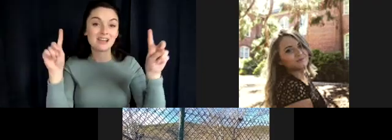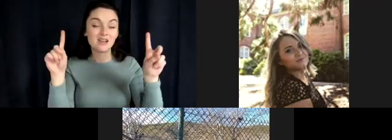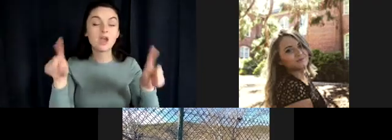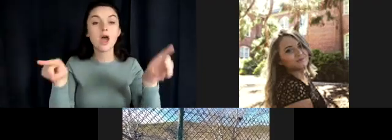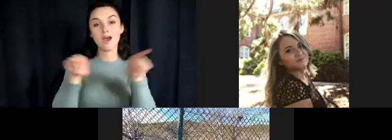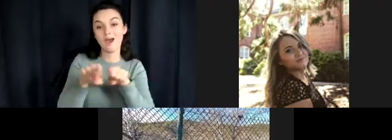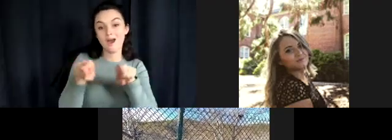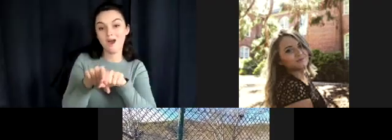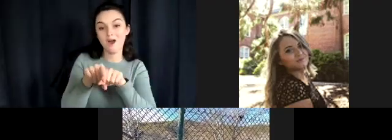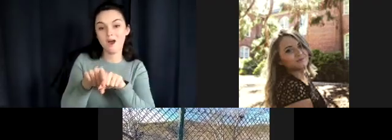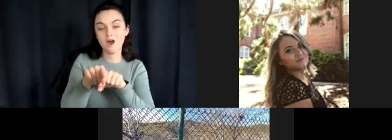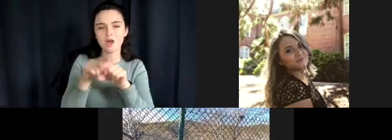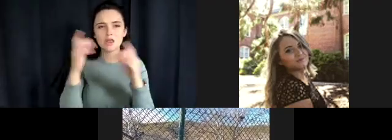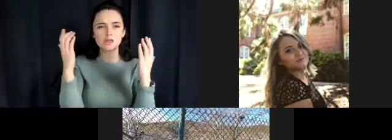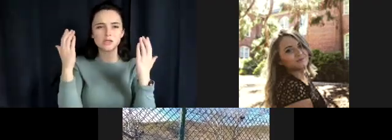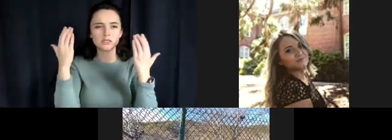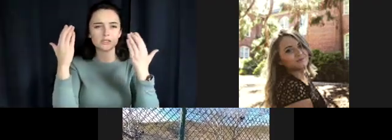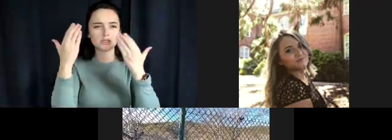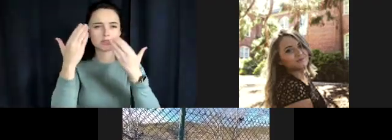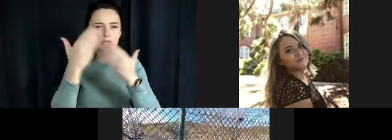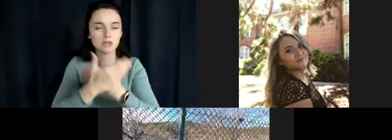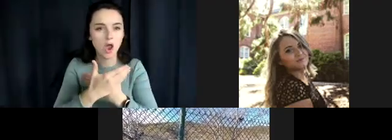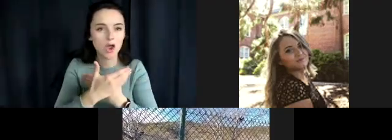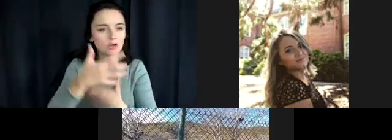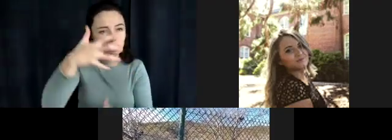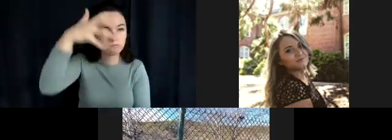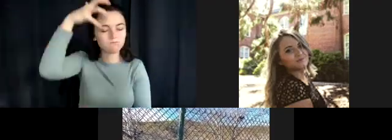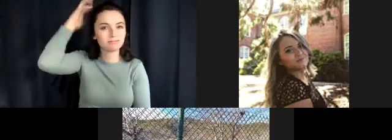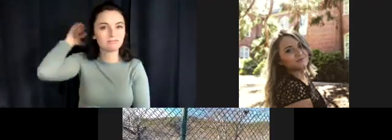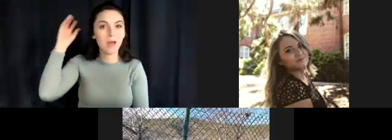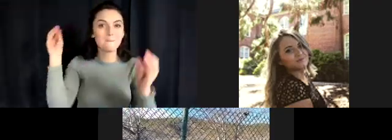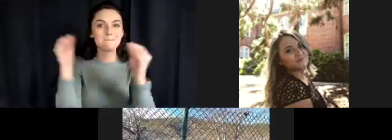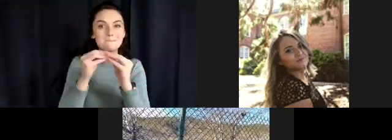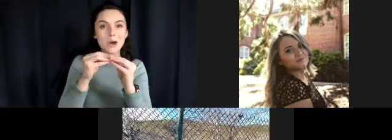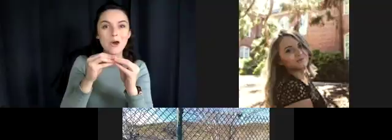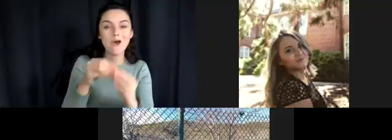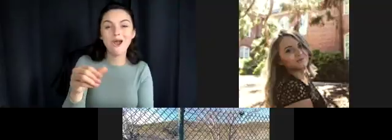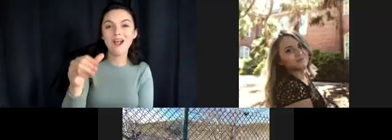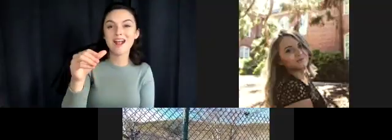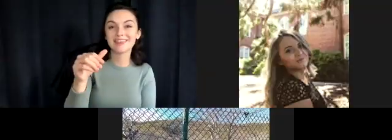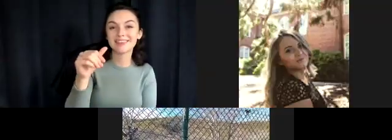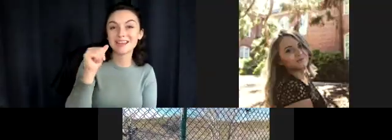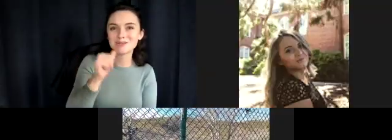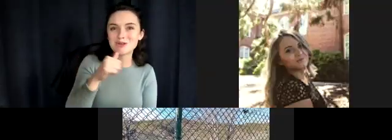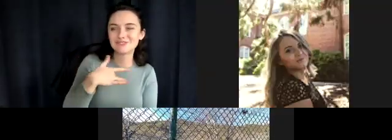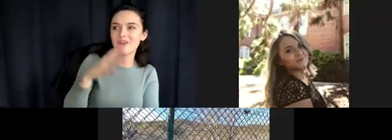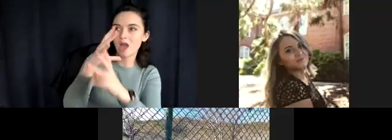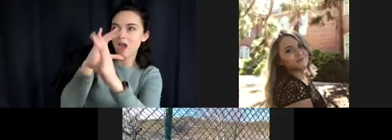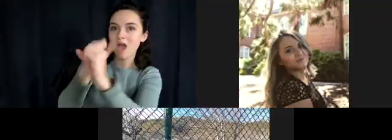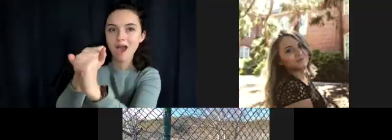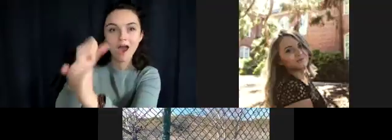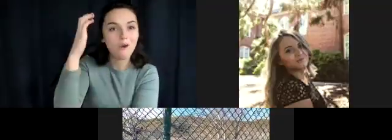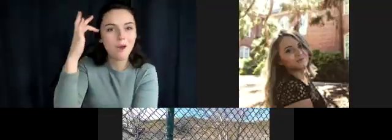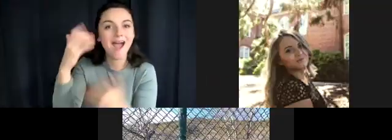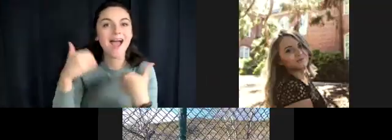the darker the mane, the more attractive they are to the ladies because it means they have more testosterone. Uh-huh. So that's